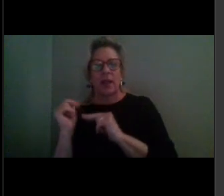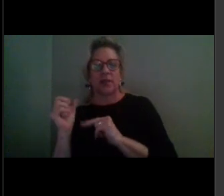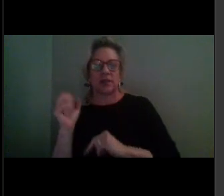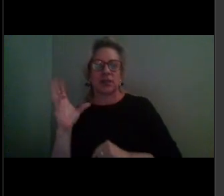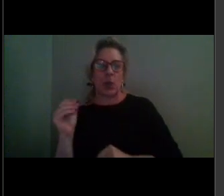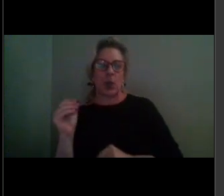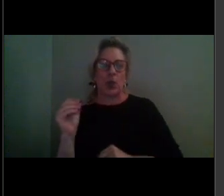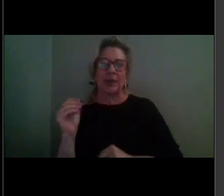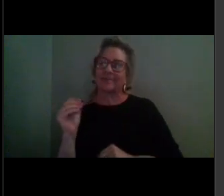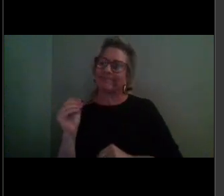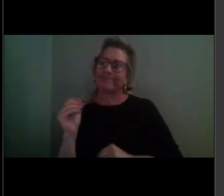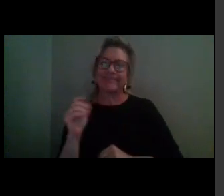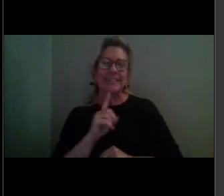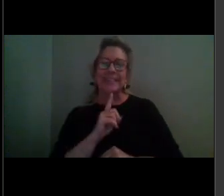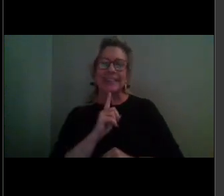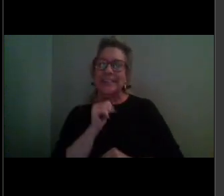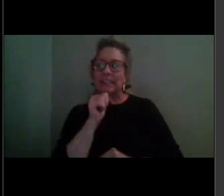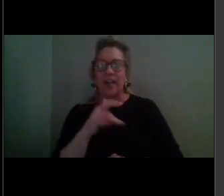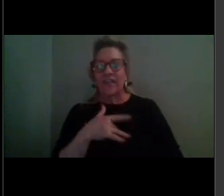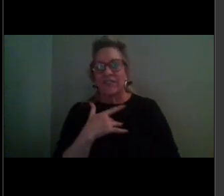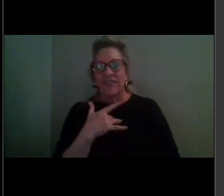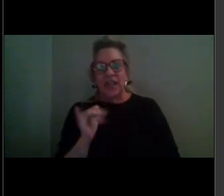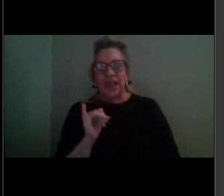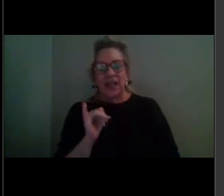just didn't feel like